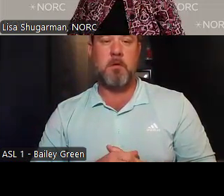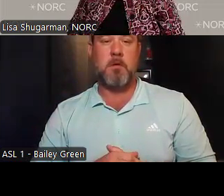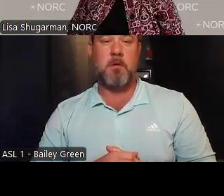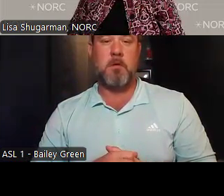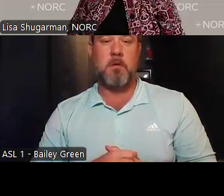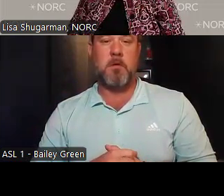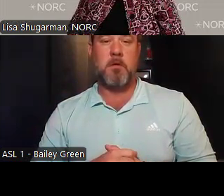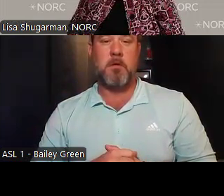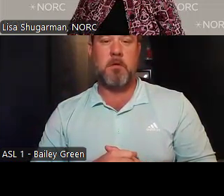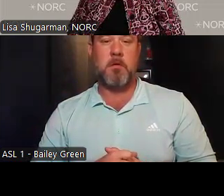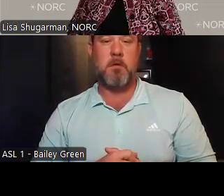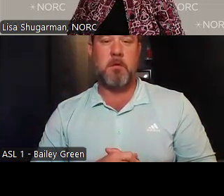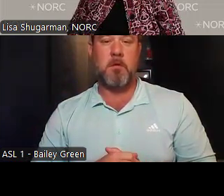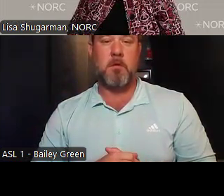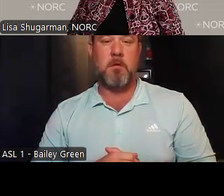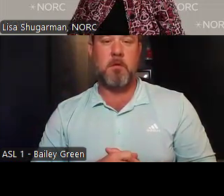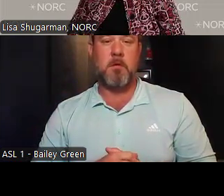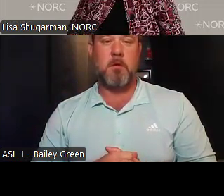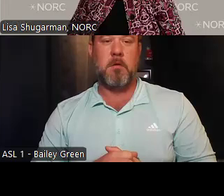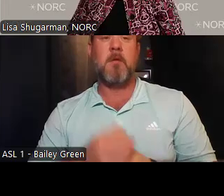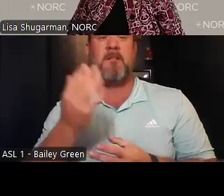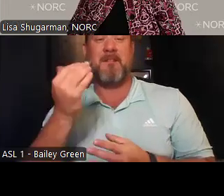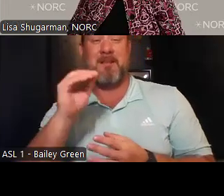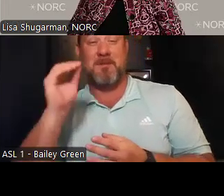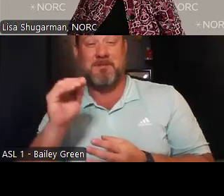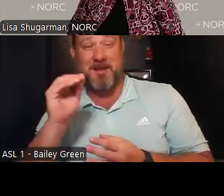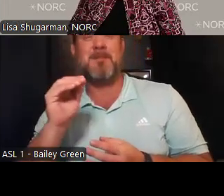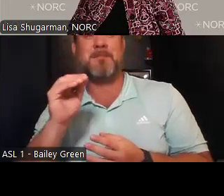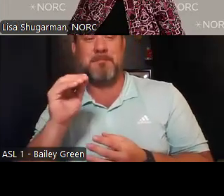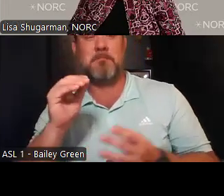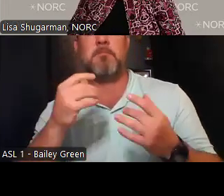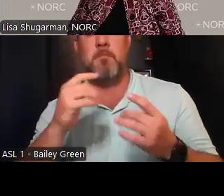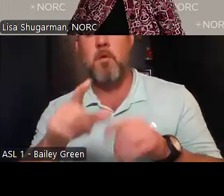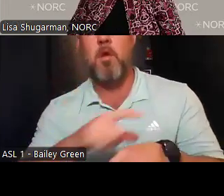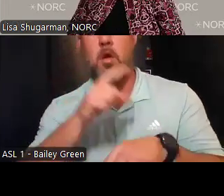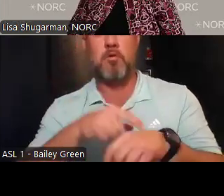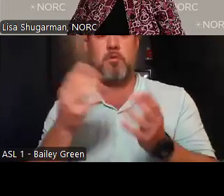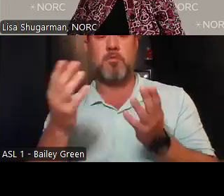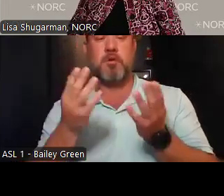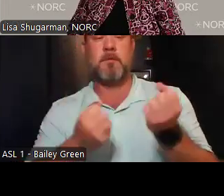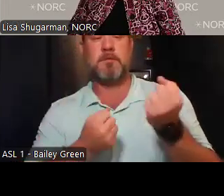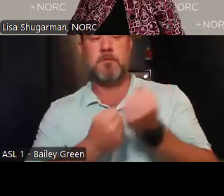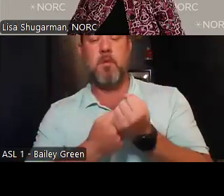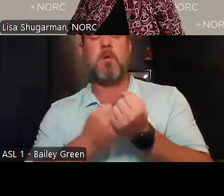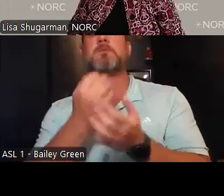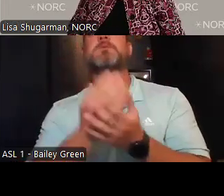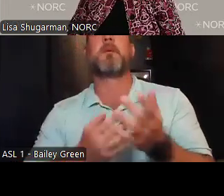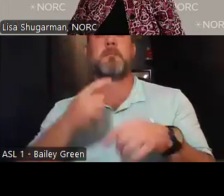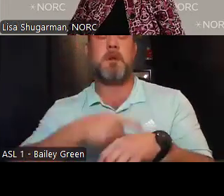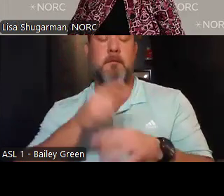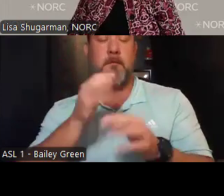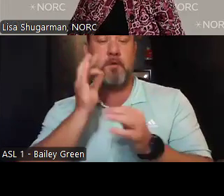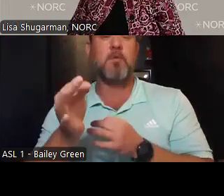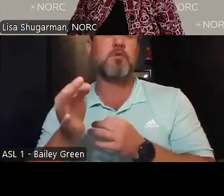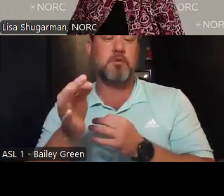15% of respondents were correctly aware of the likelihood that they may need long-term services and supports at some point in their lives.